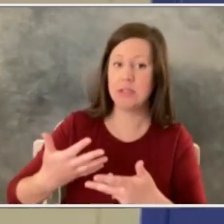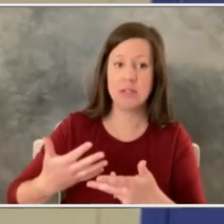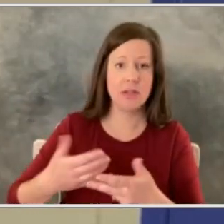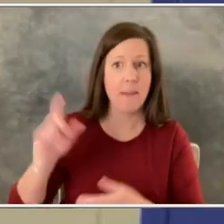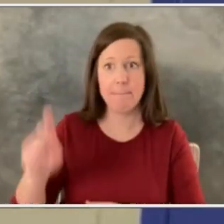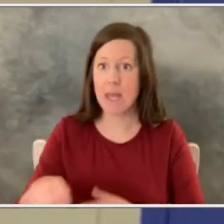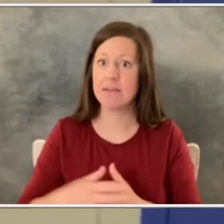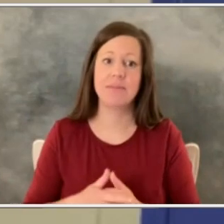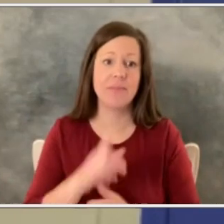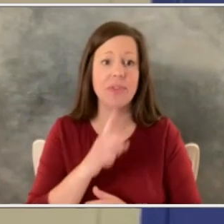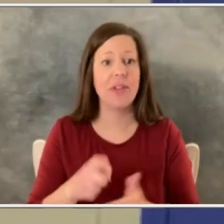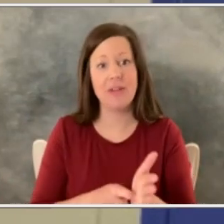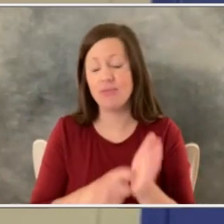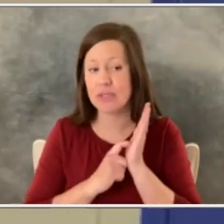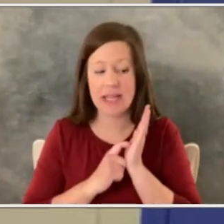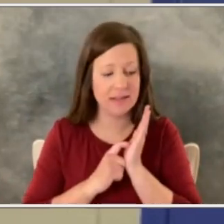It takes